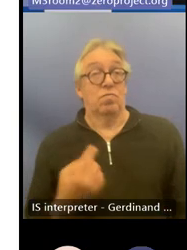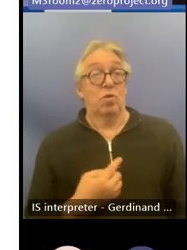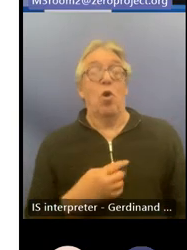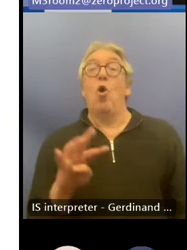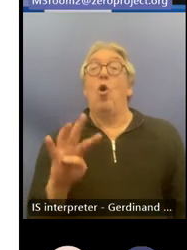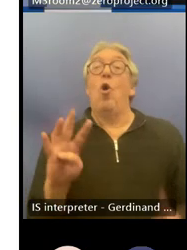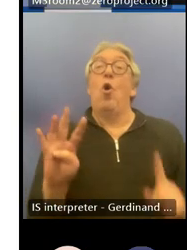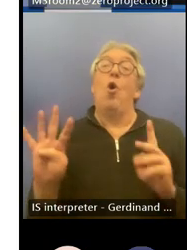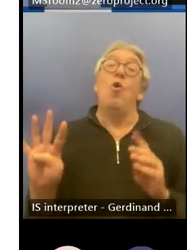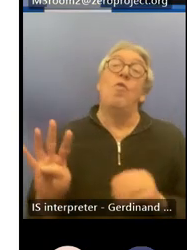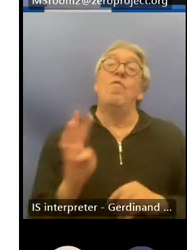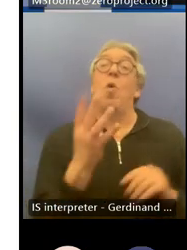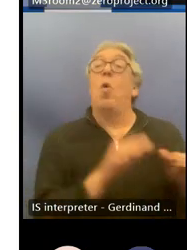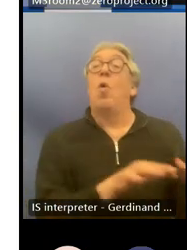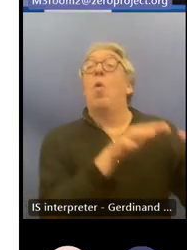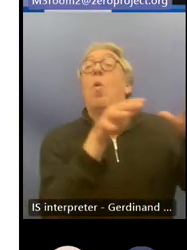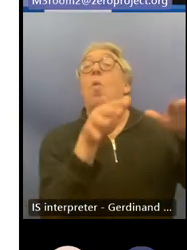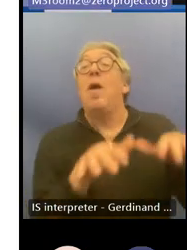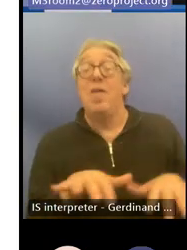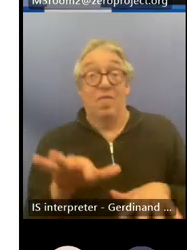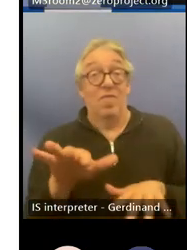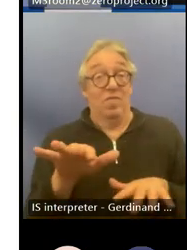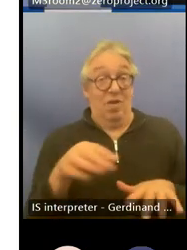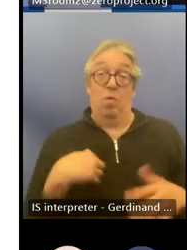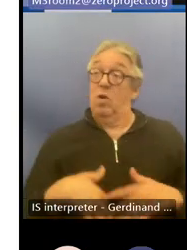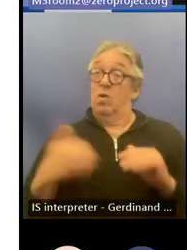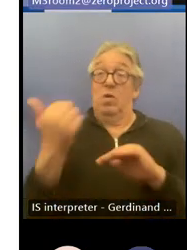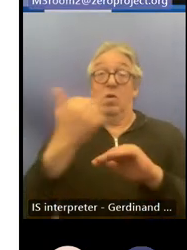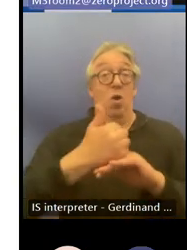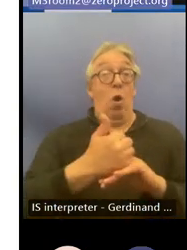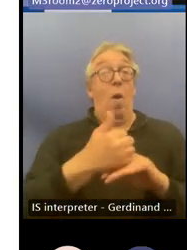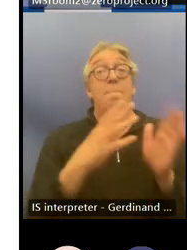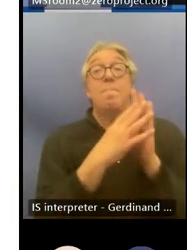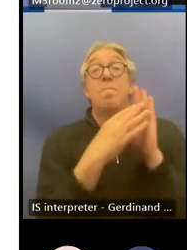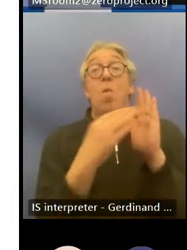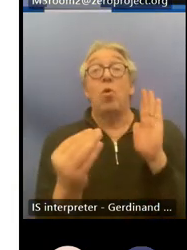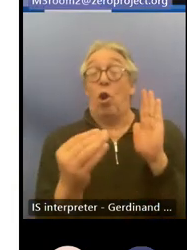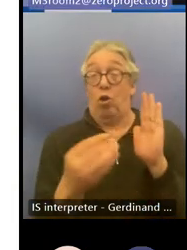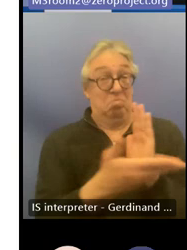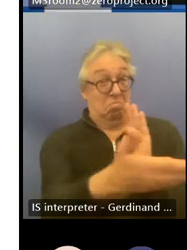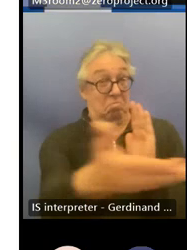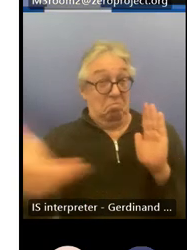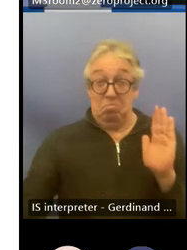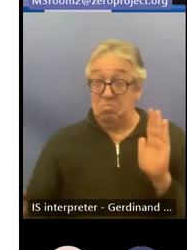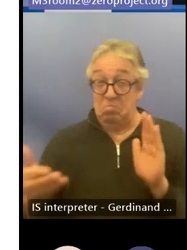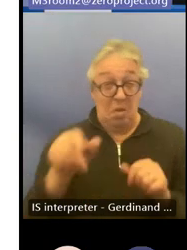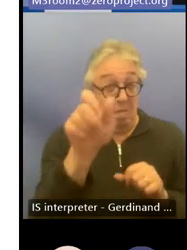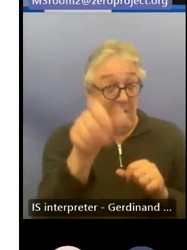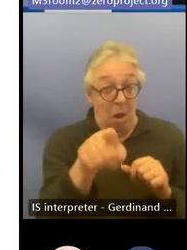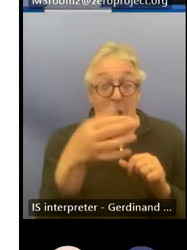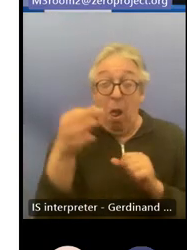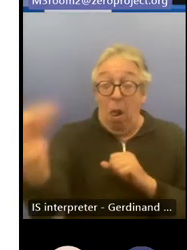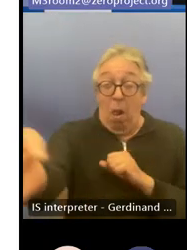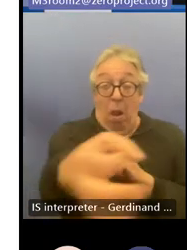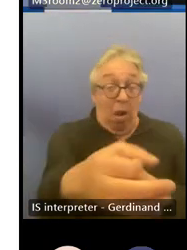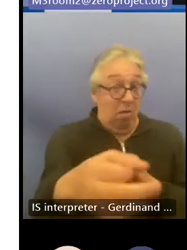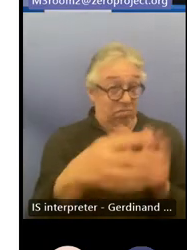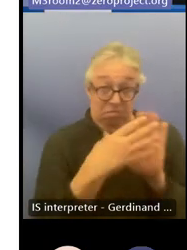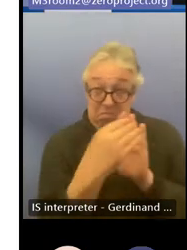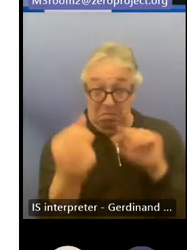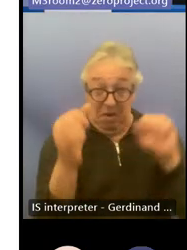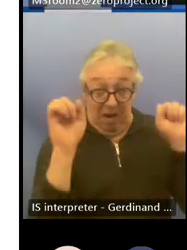is easily replicable, and in low resource settings, whatever we do, even the slightest change that we bring to the lives